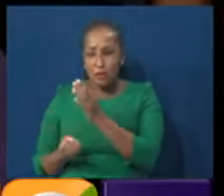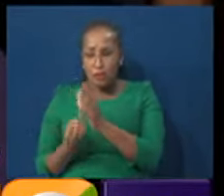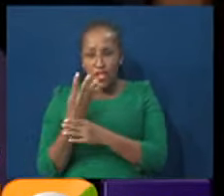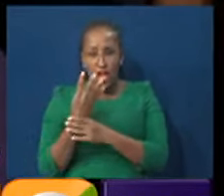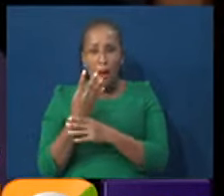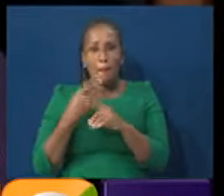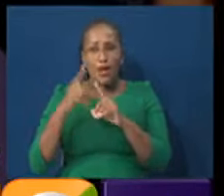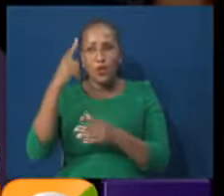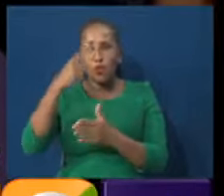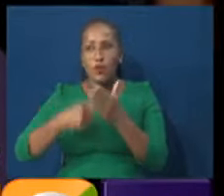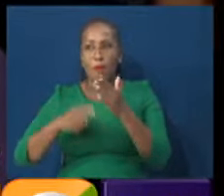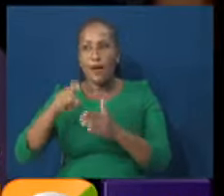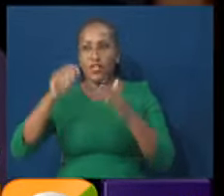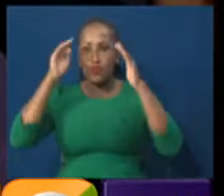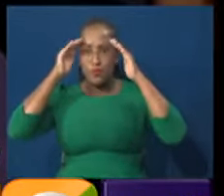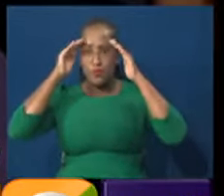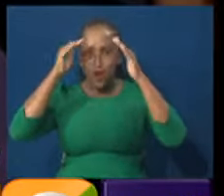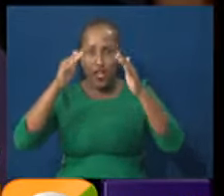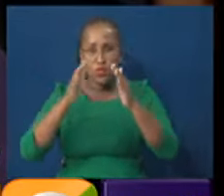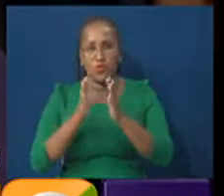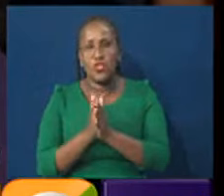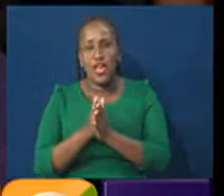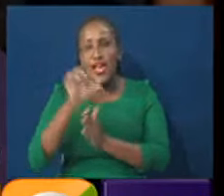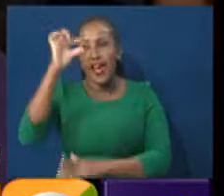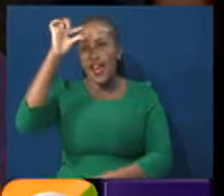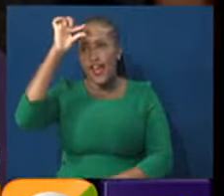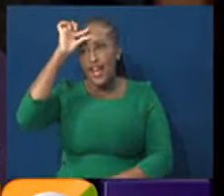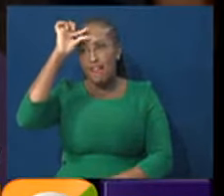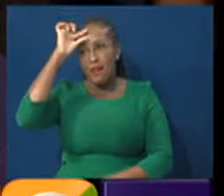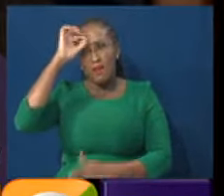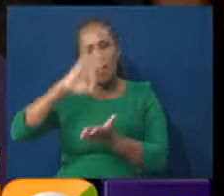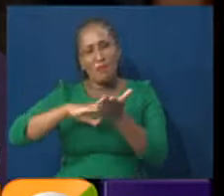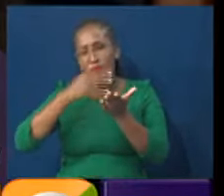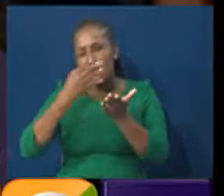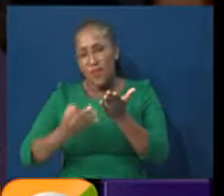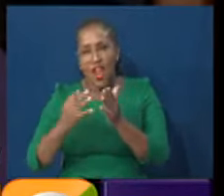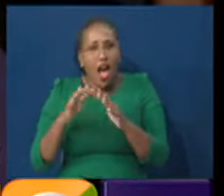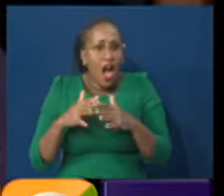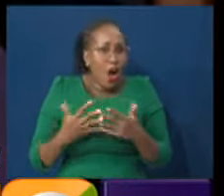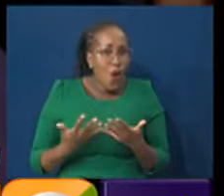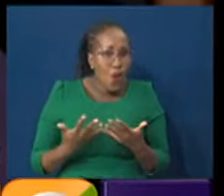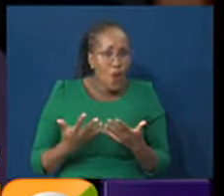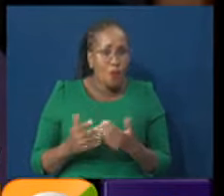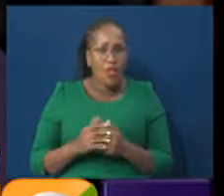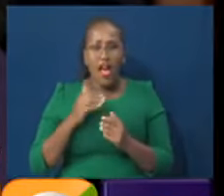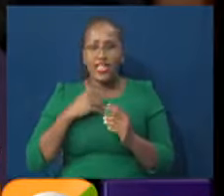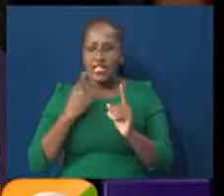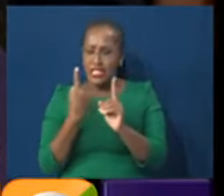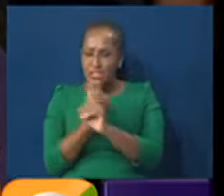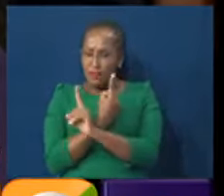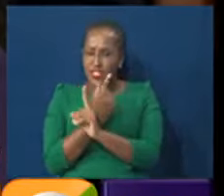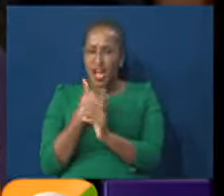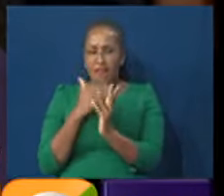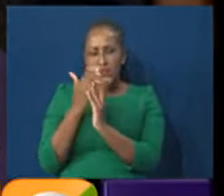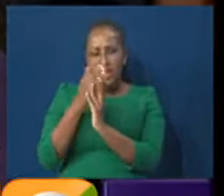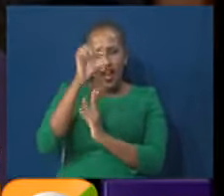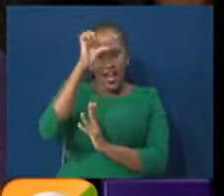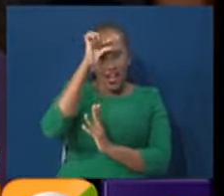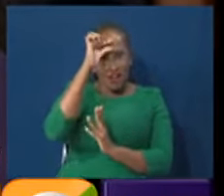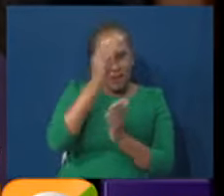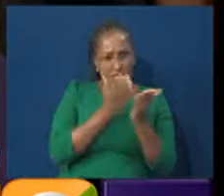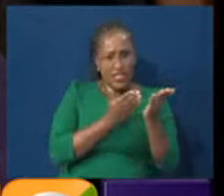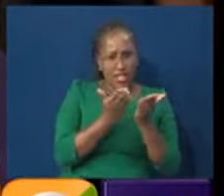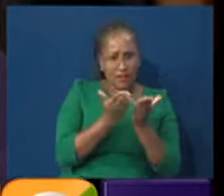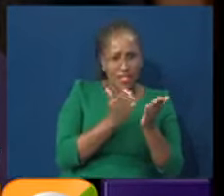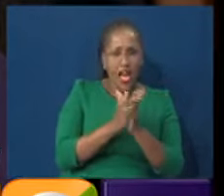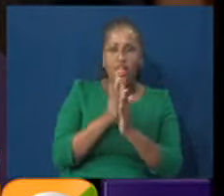need to focus on is that the government has failed us in one way. There is the difference between the government services and also the